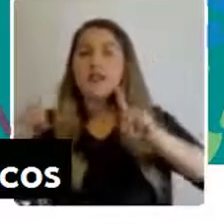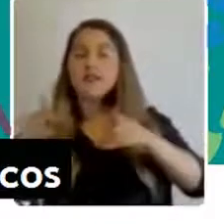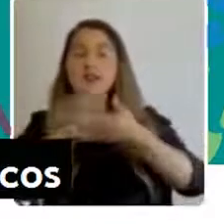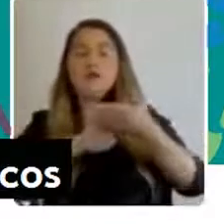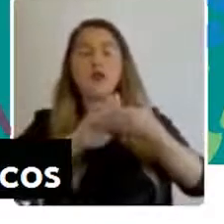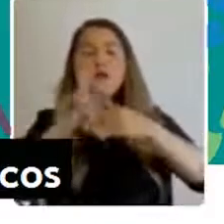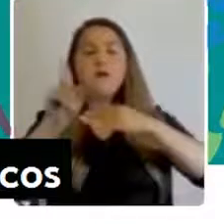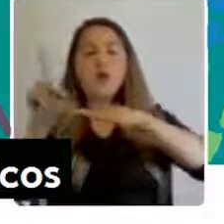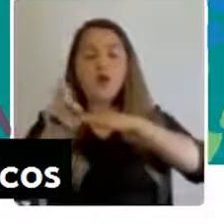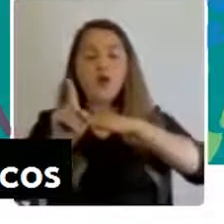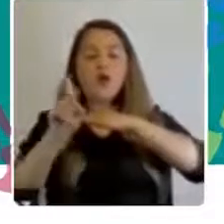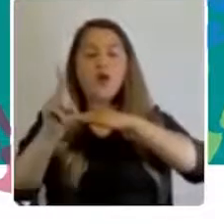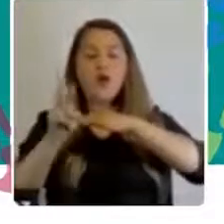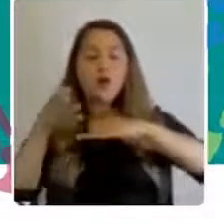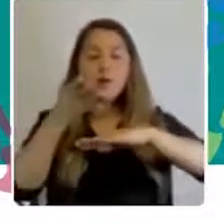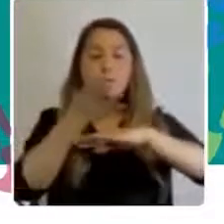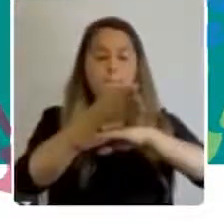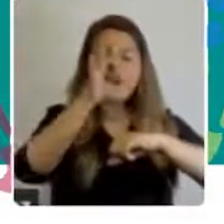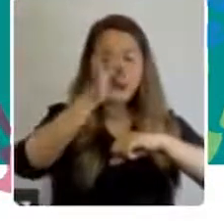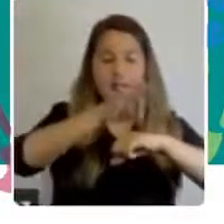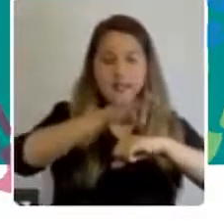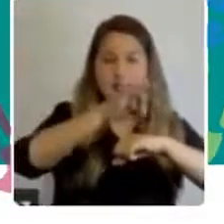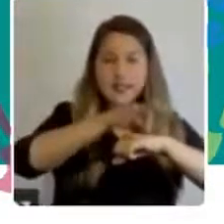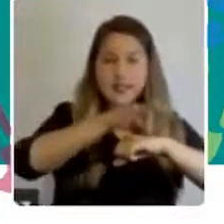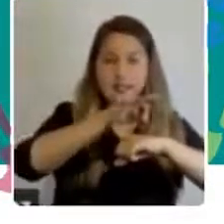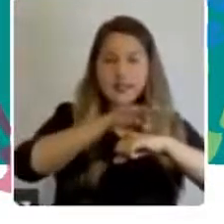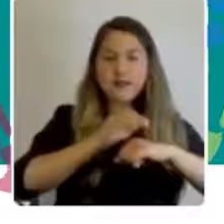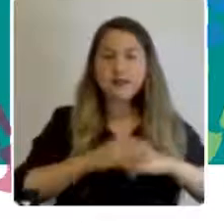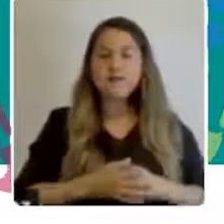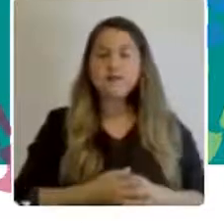industry, the diagnostics industry, devices industry.